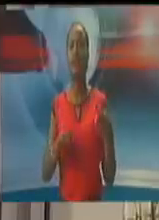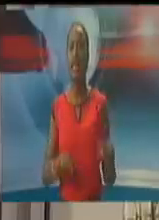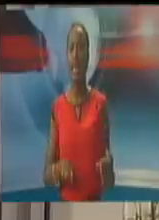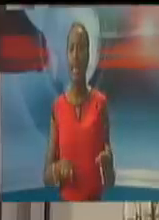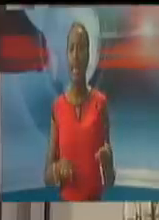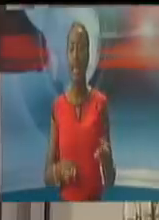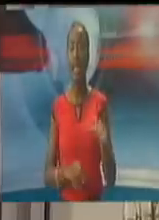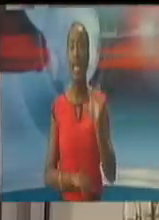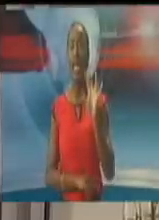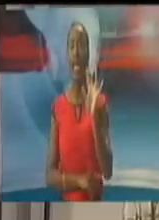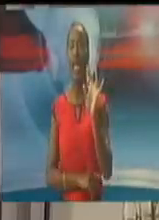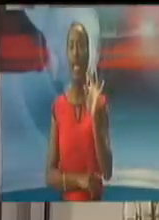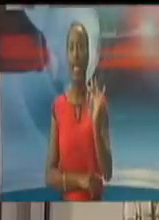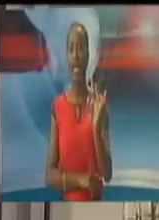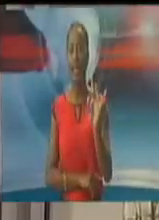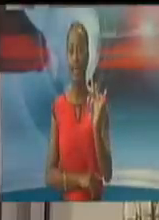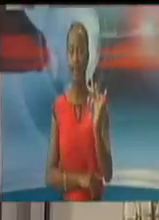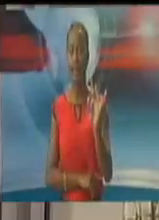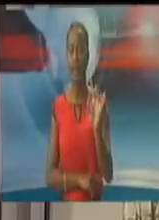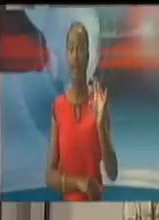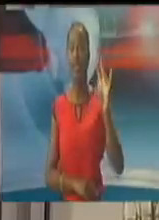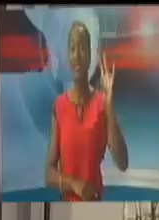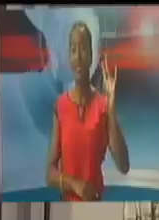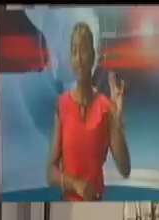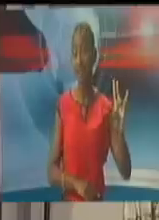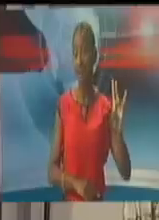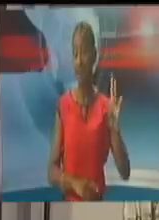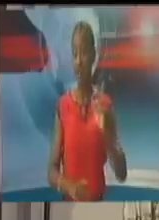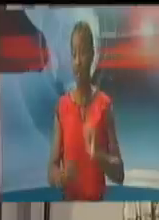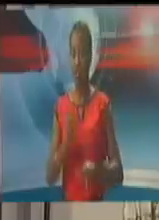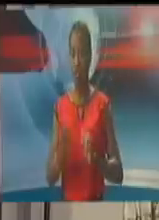8, 7 in Trinidad, 1 in Tobago.